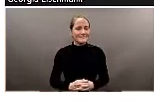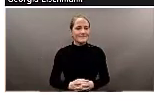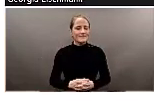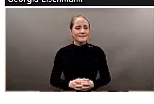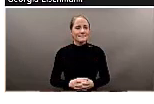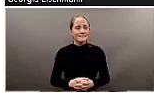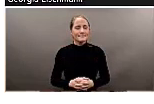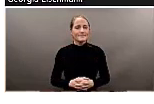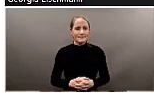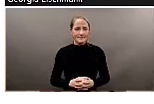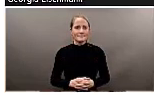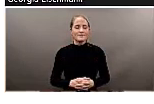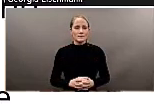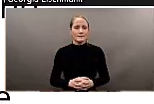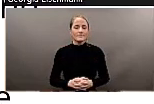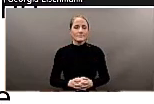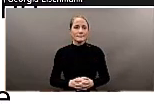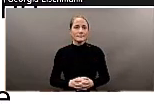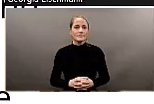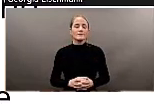minutes. Next slide.